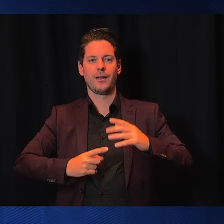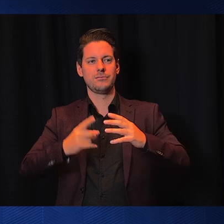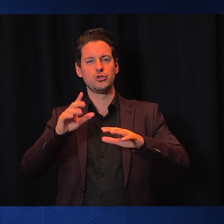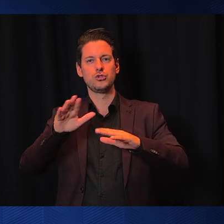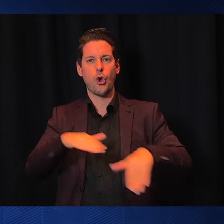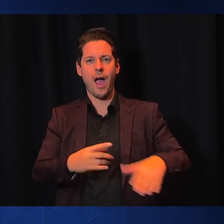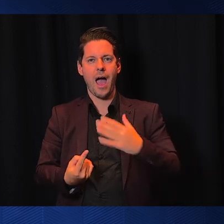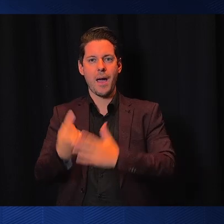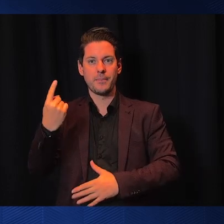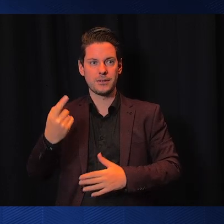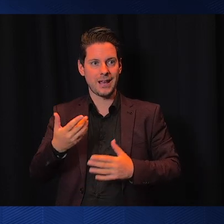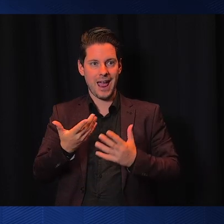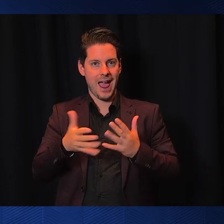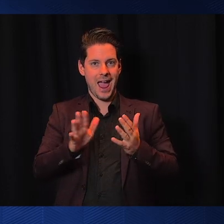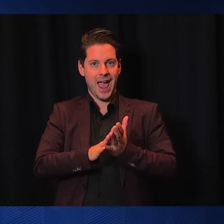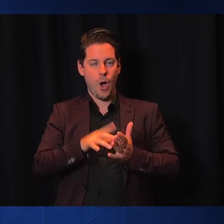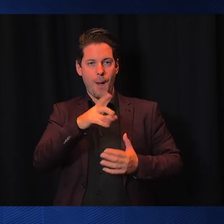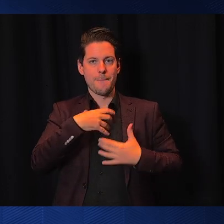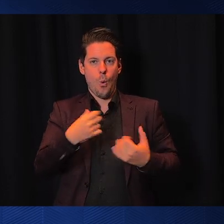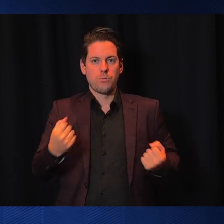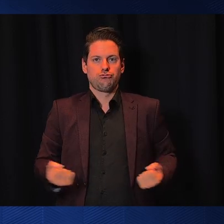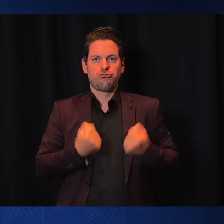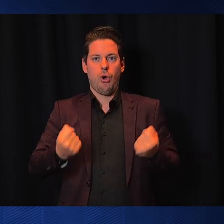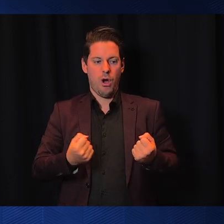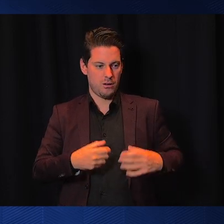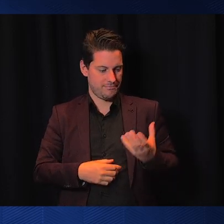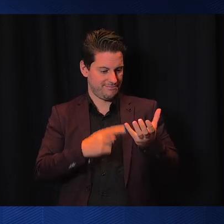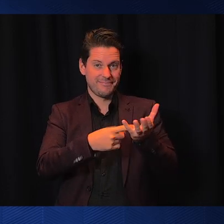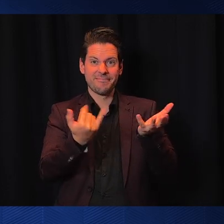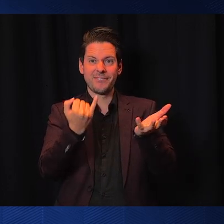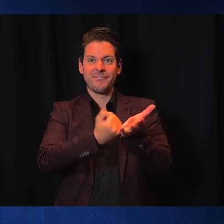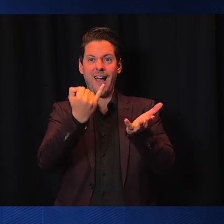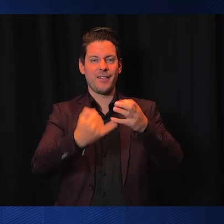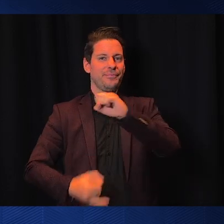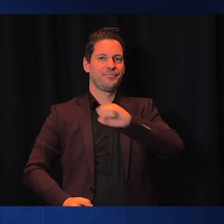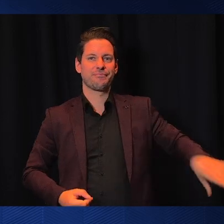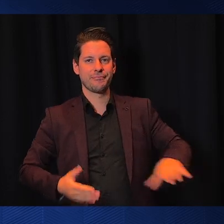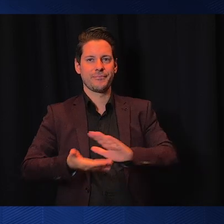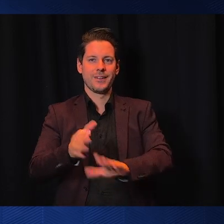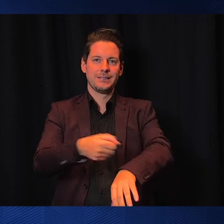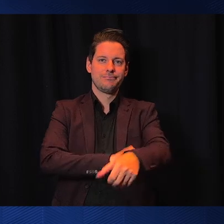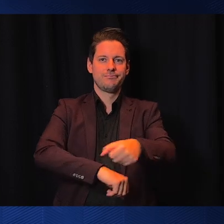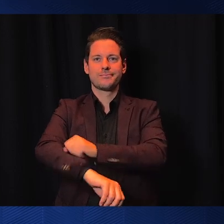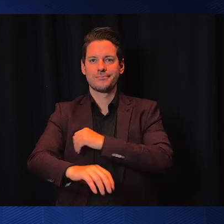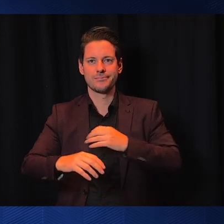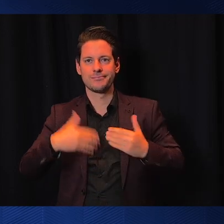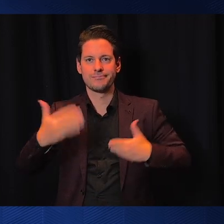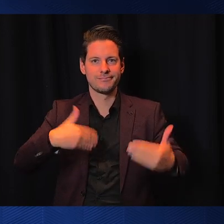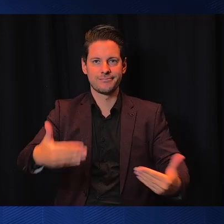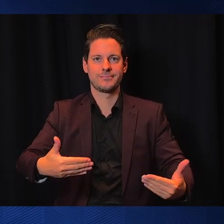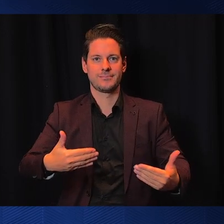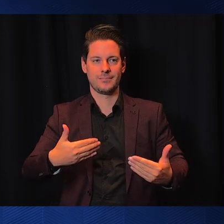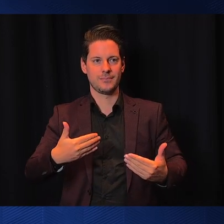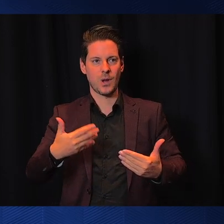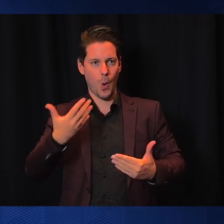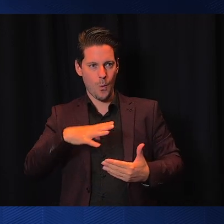that strengthen your response to say, okay, we don't have this and that's not going to stop us. And I'd like us to benefit